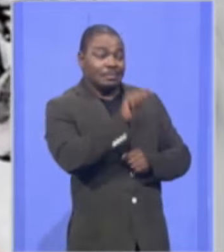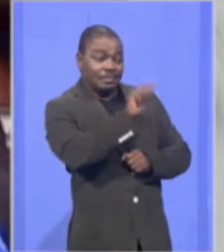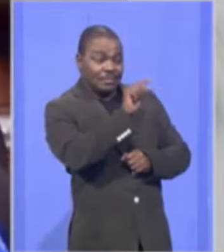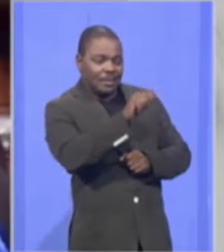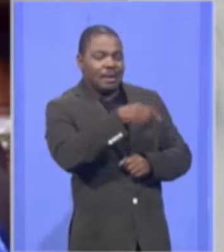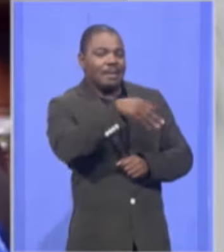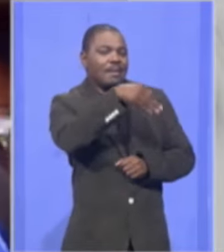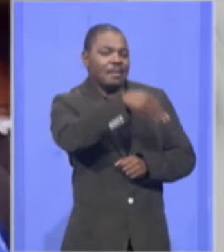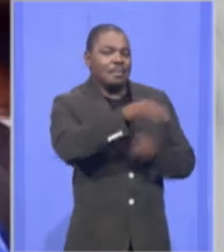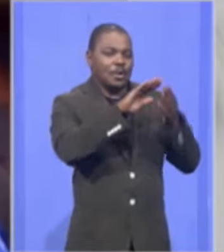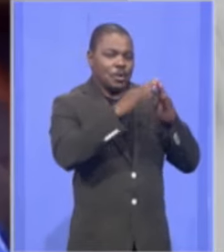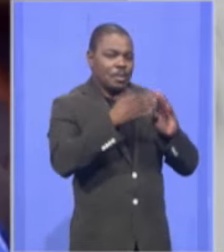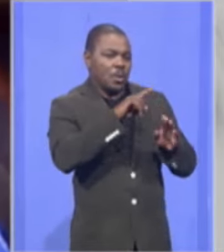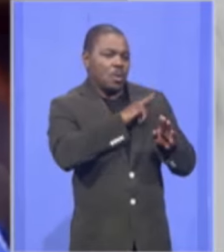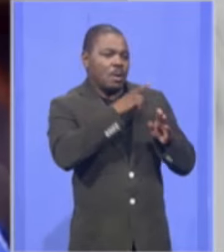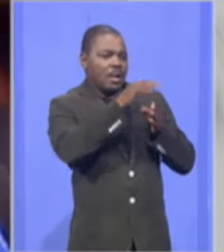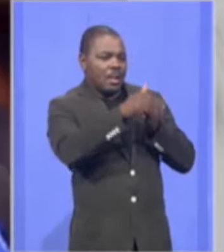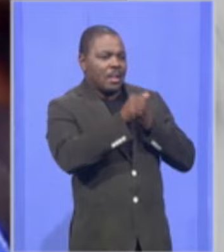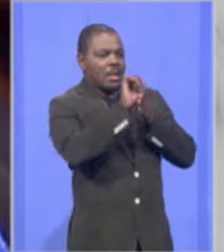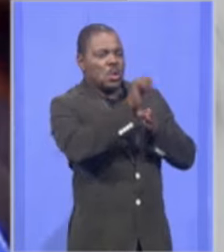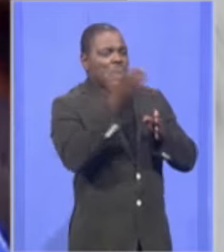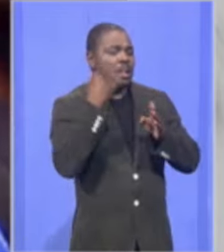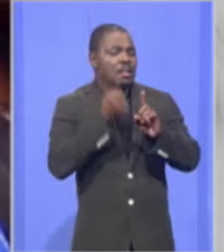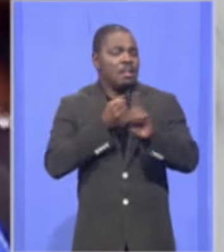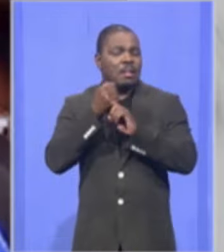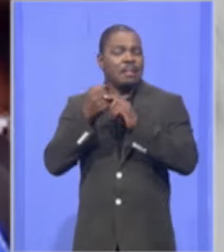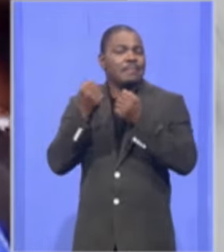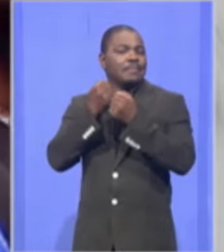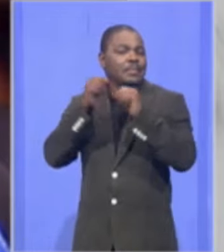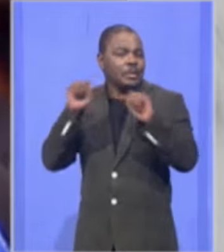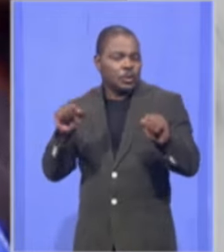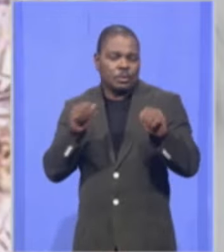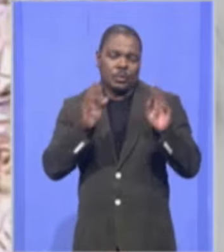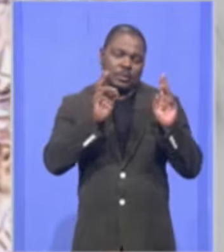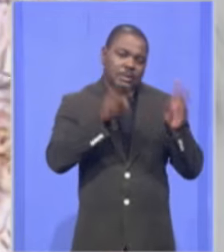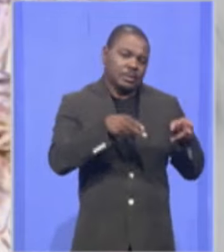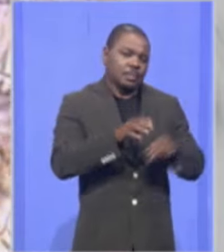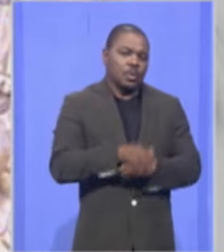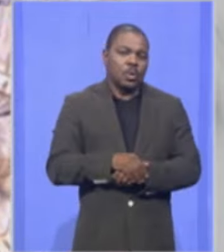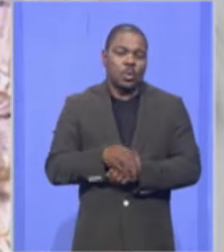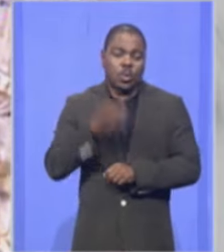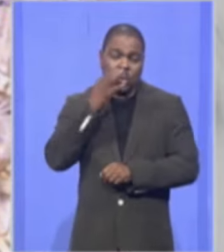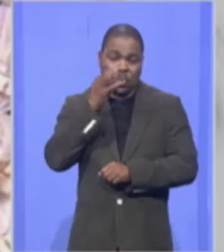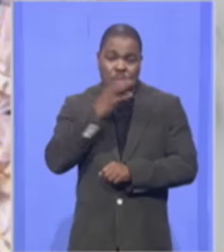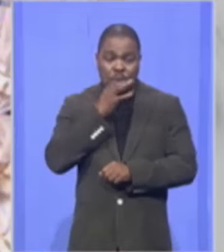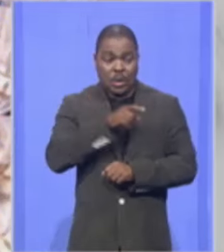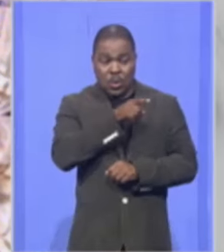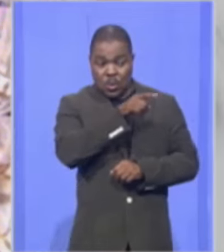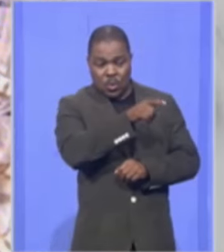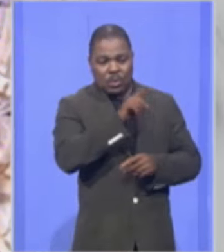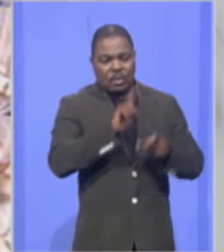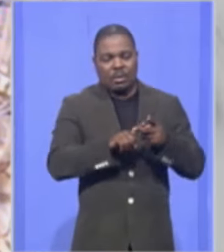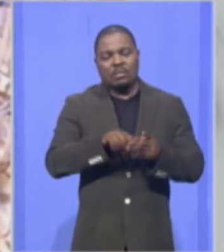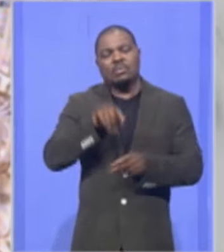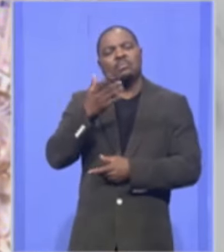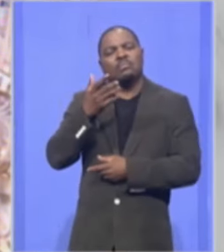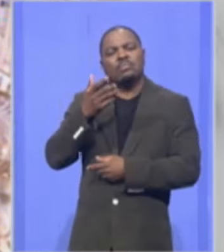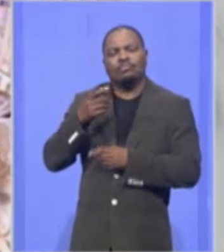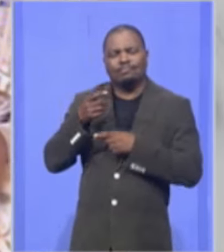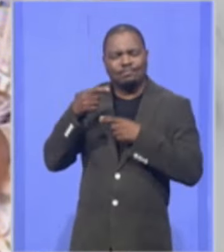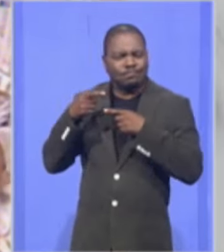ba ba latlhegetsweng ke moeteledipele wa kgaratlho a re Nujoma ga ka ke a arogangwa le history ya kgaratlho